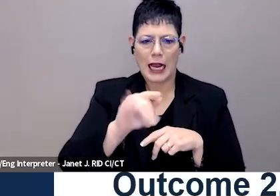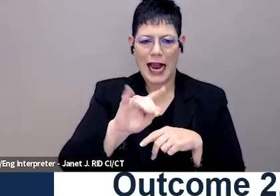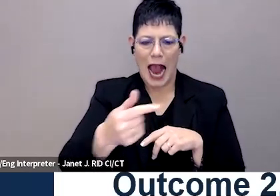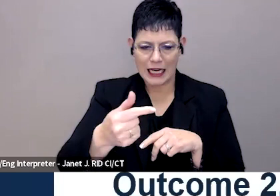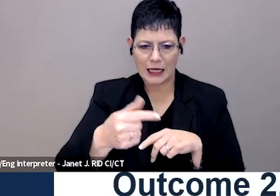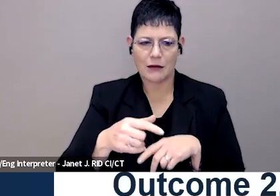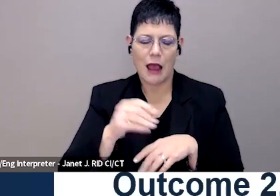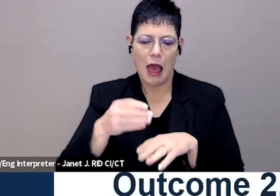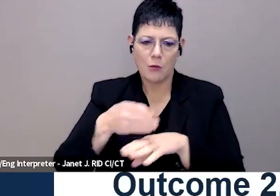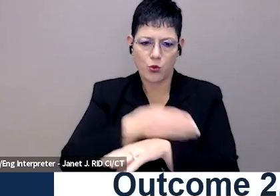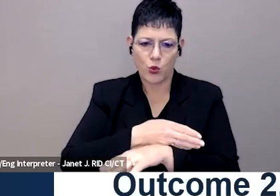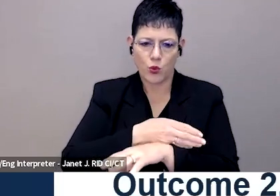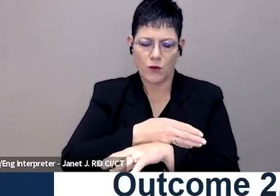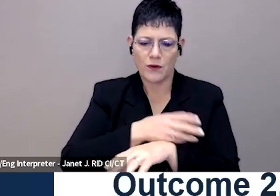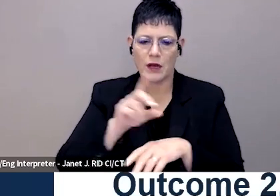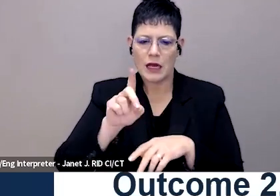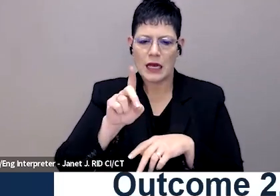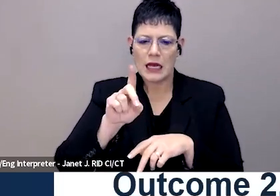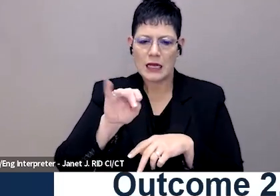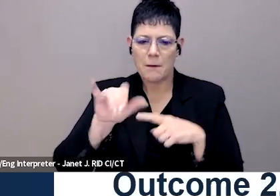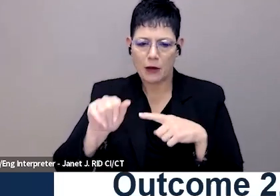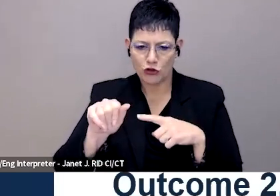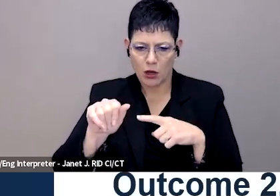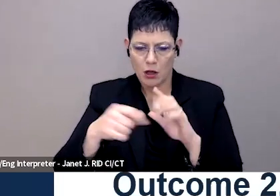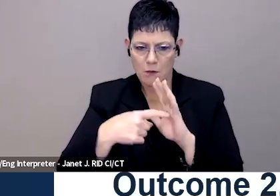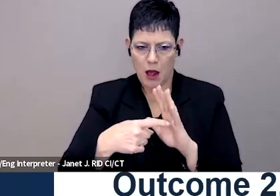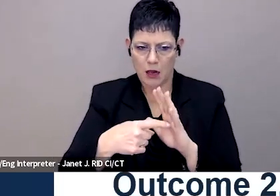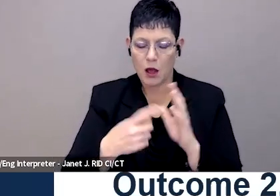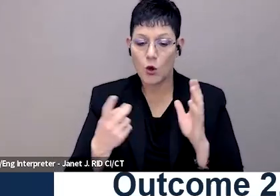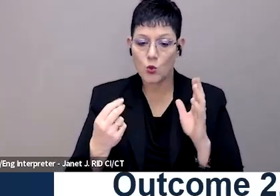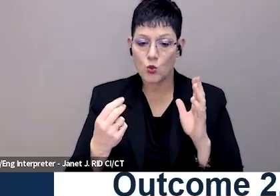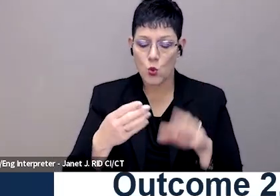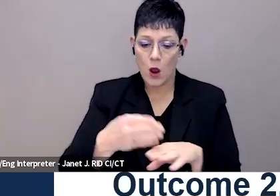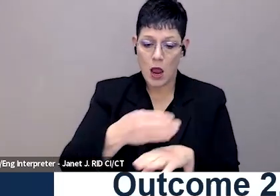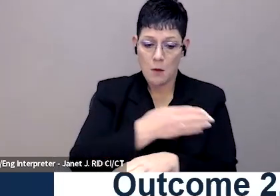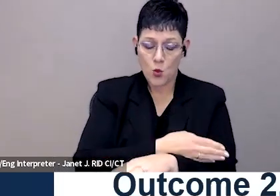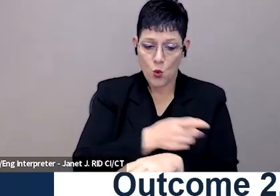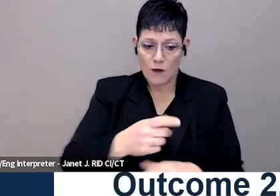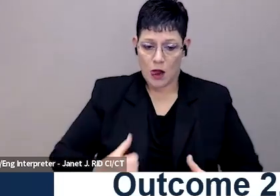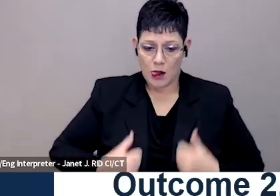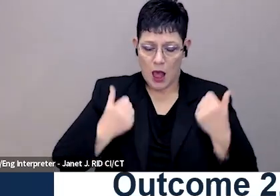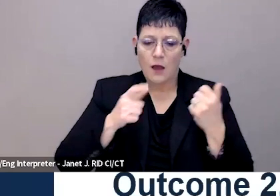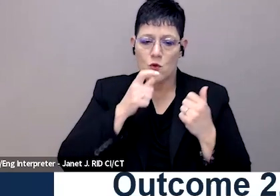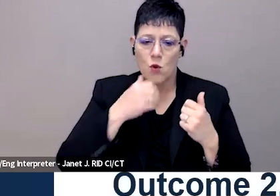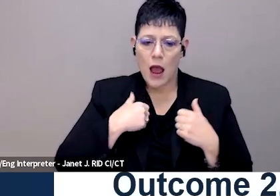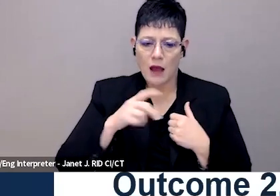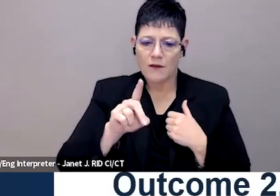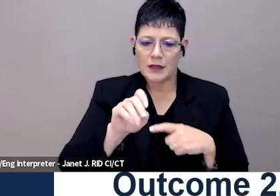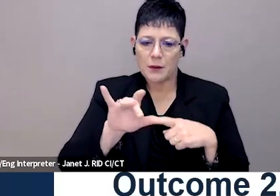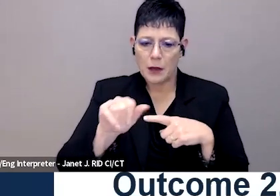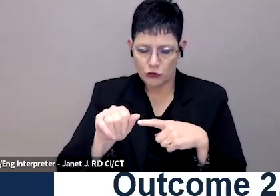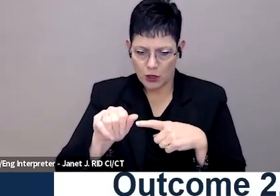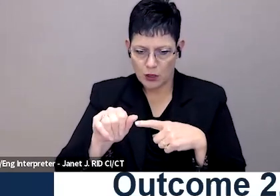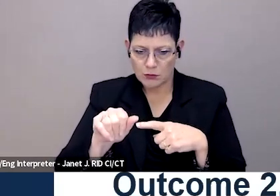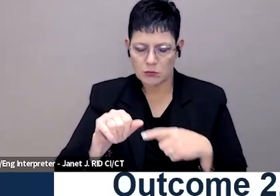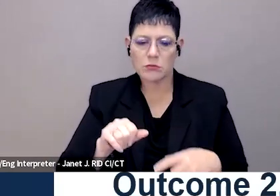Model to improve the care and quality of life for Medicare beneficiaries with dementia, reduce the